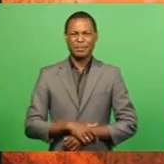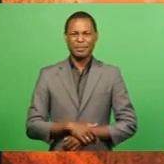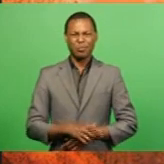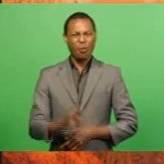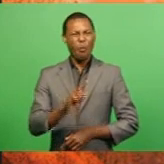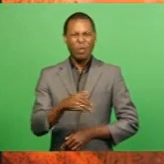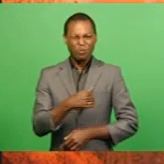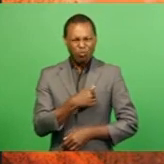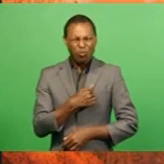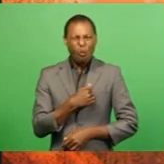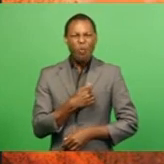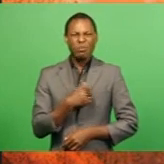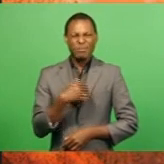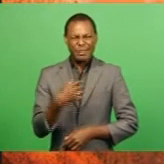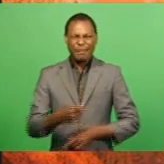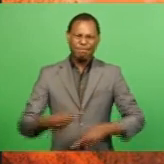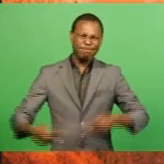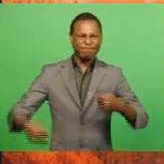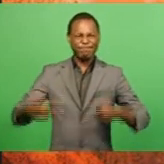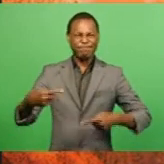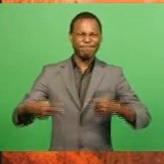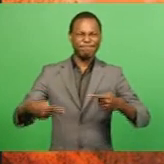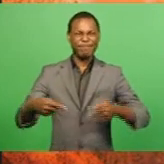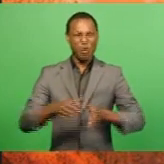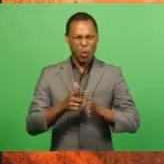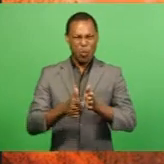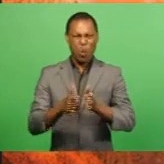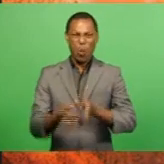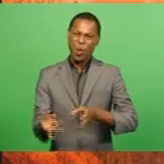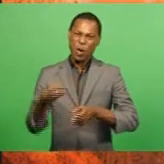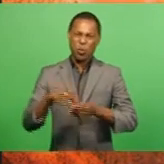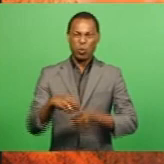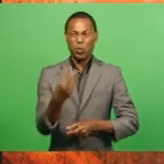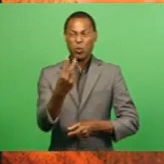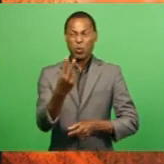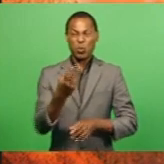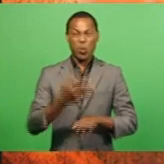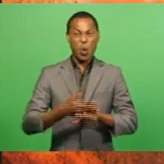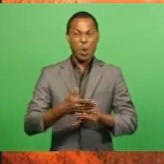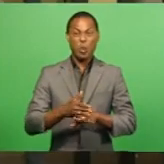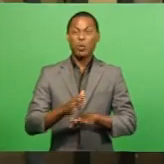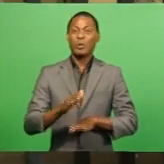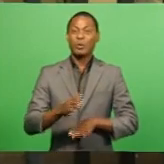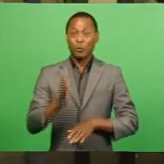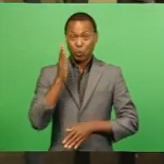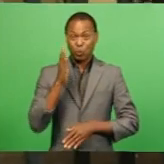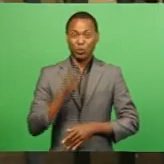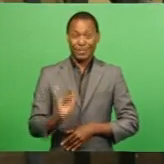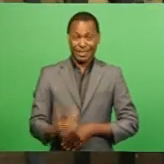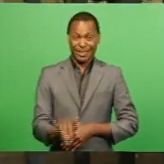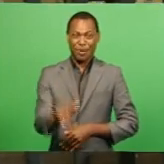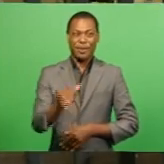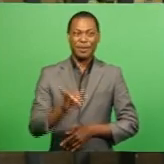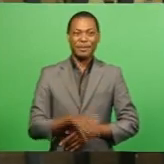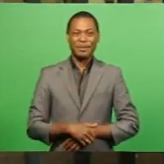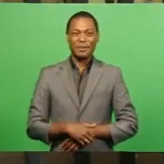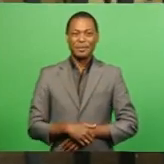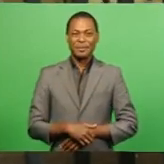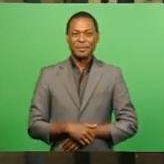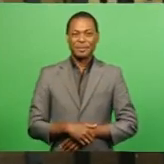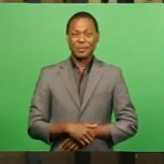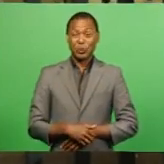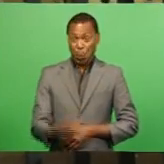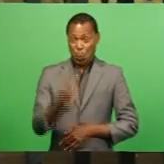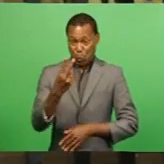zone competition like at the Sugar City today with the inclusion of 2 new schools from Yasawa? As mentioned, 2 new schools joined the